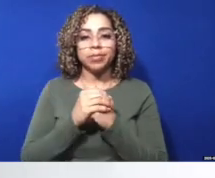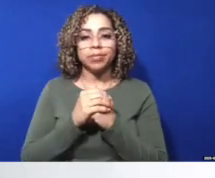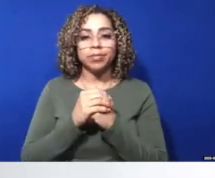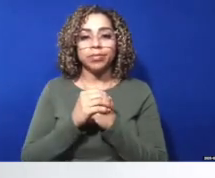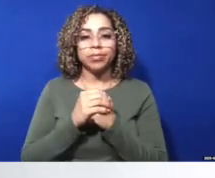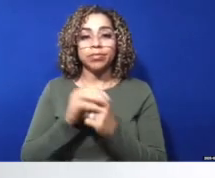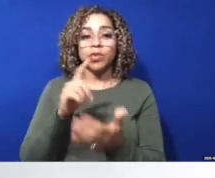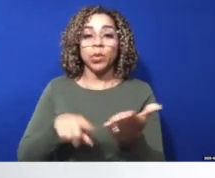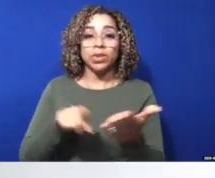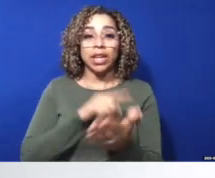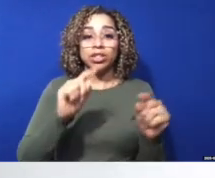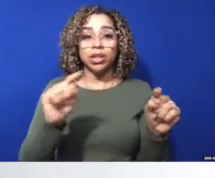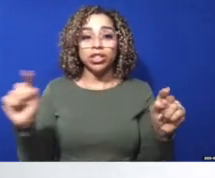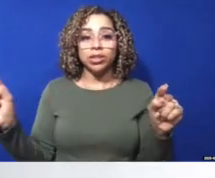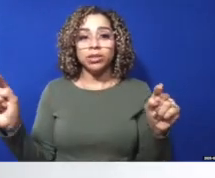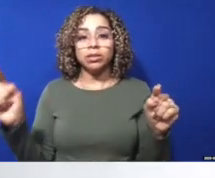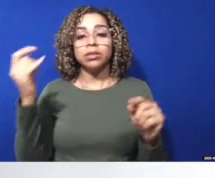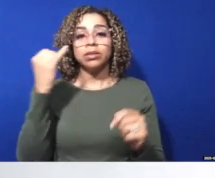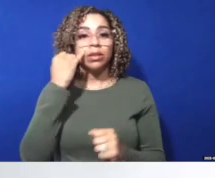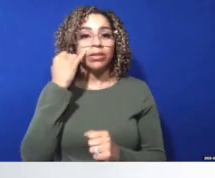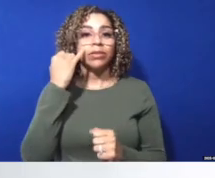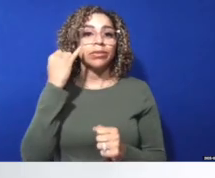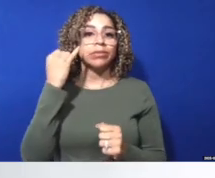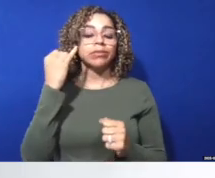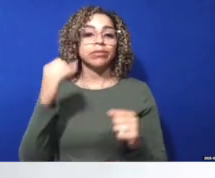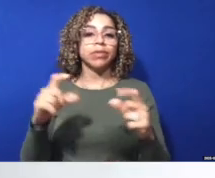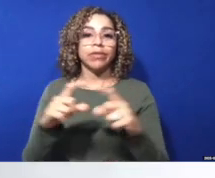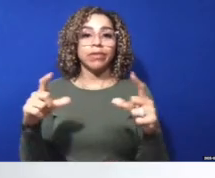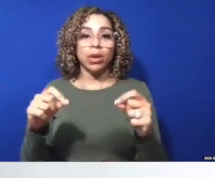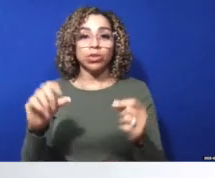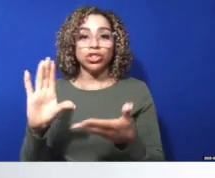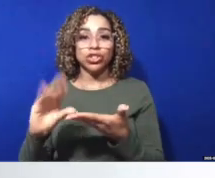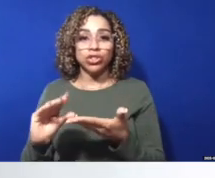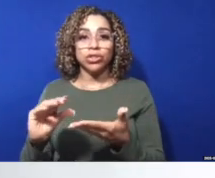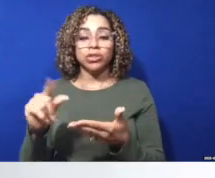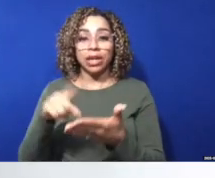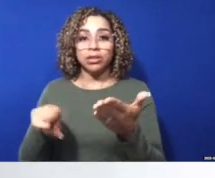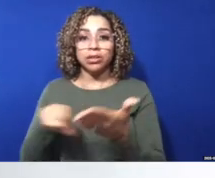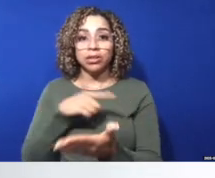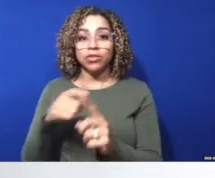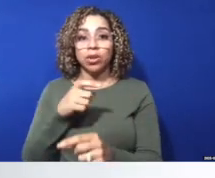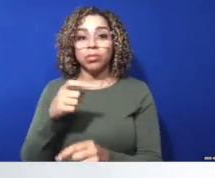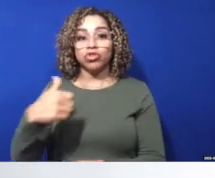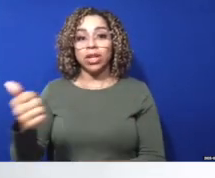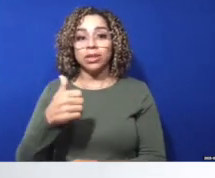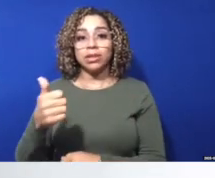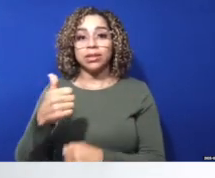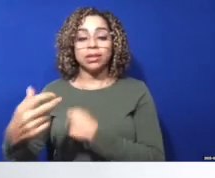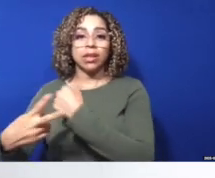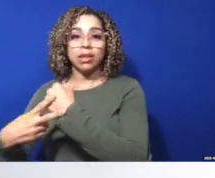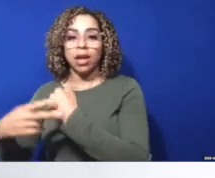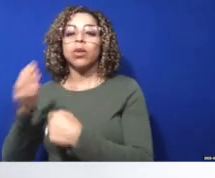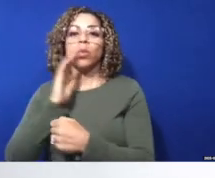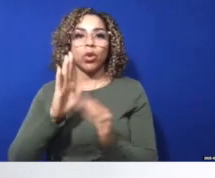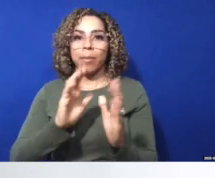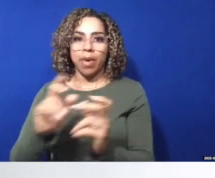cancellations. So if there was a cancellation of a voucher that was from transit set aside, it would go back to transit set aside. If it was from ISEF,